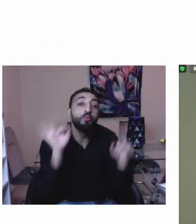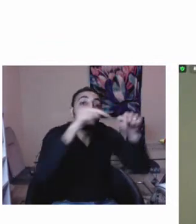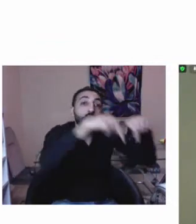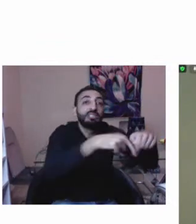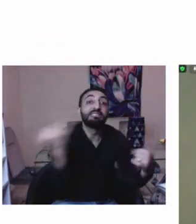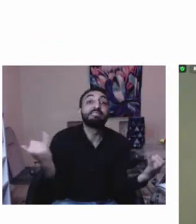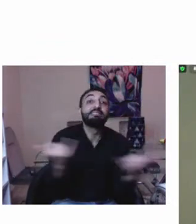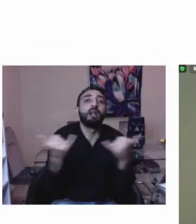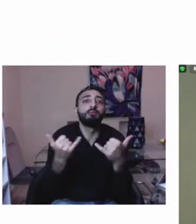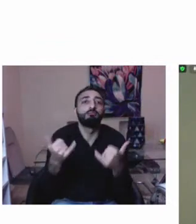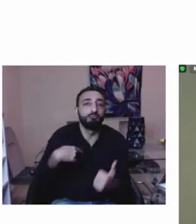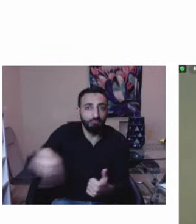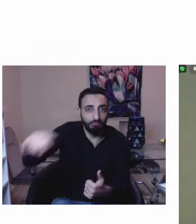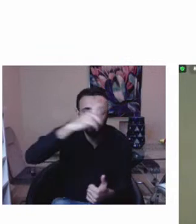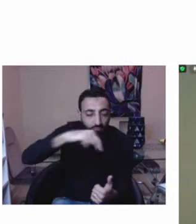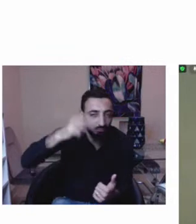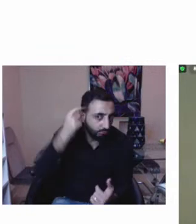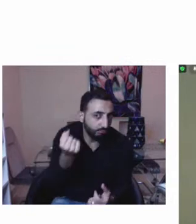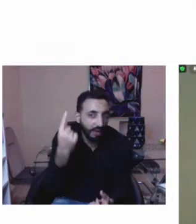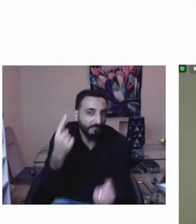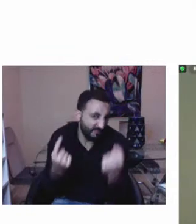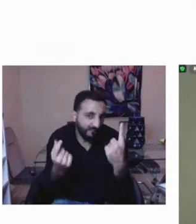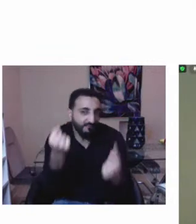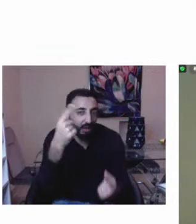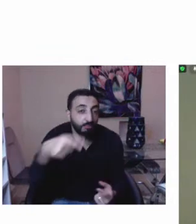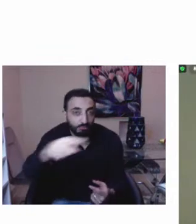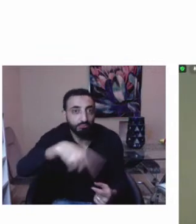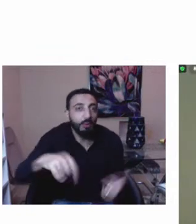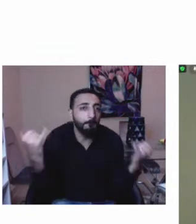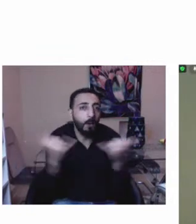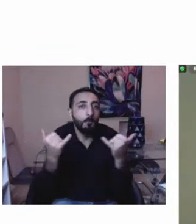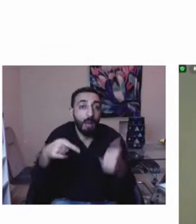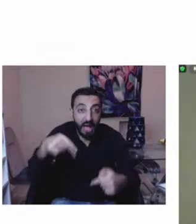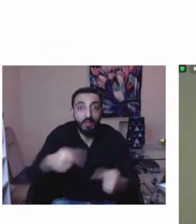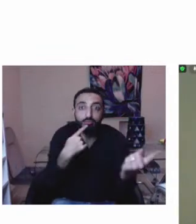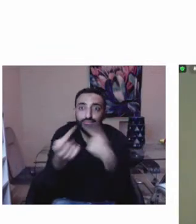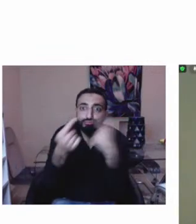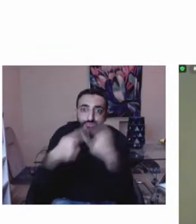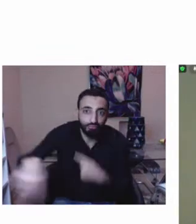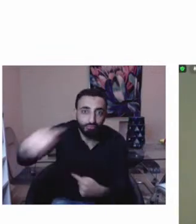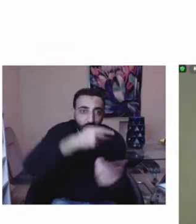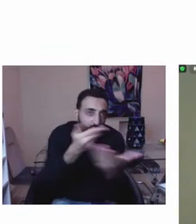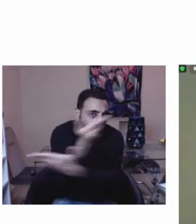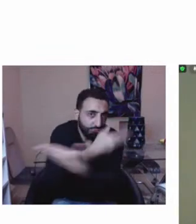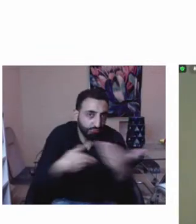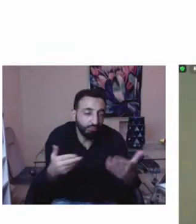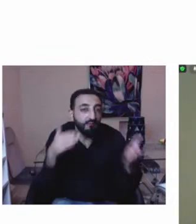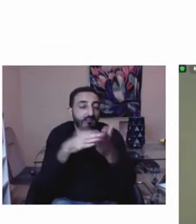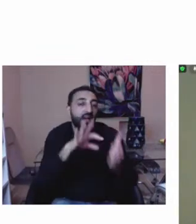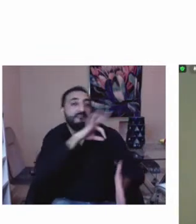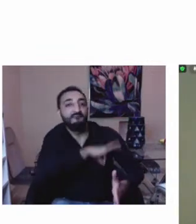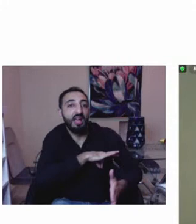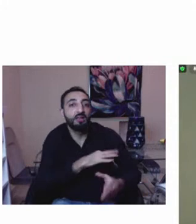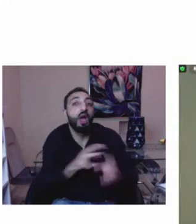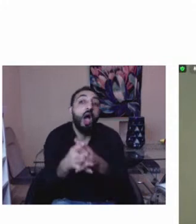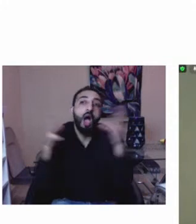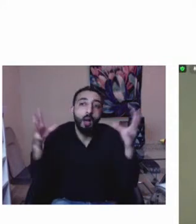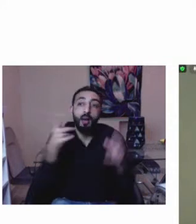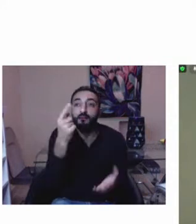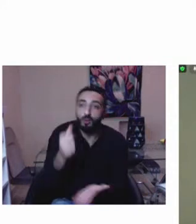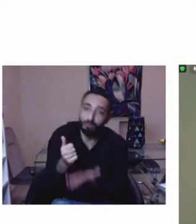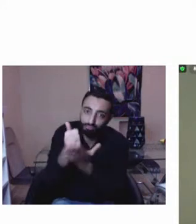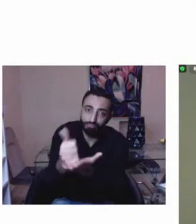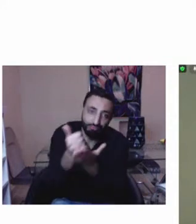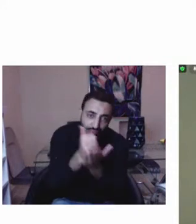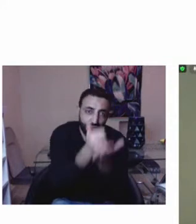youth-led organizations. We hope that this session will be fruitful in order to improve the quality of the financing in